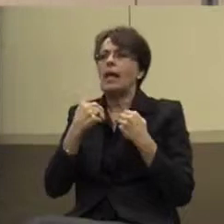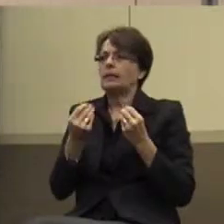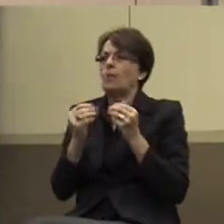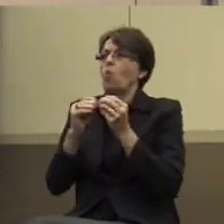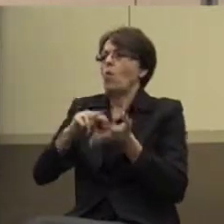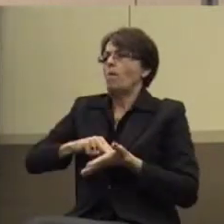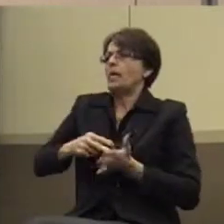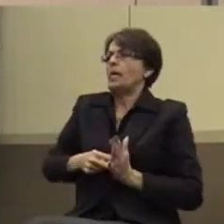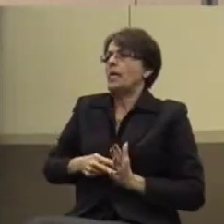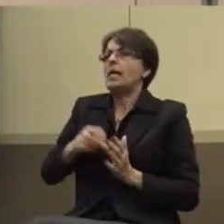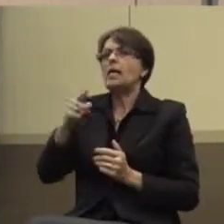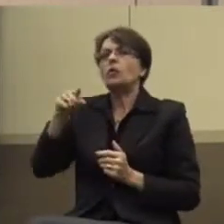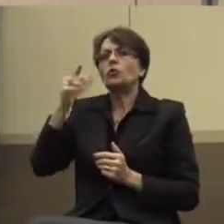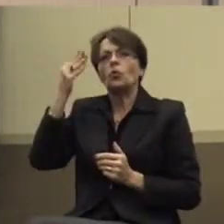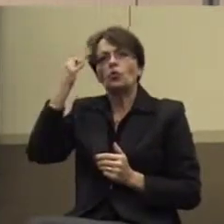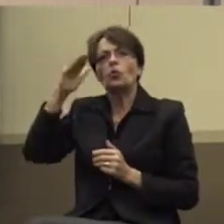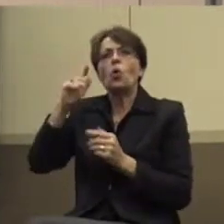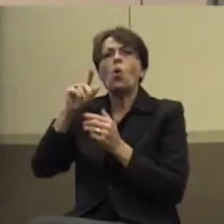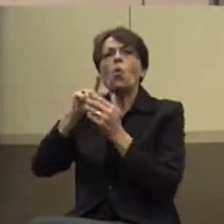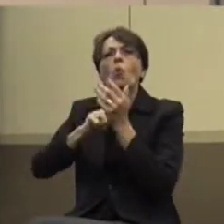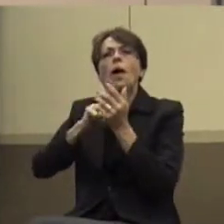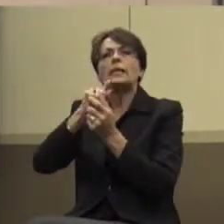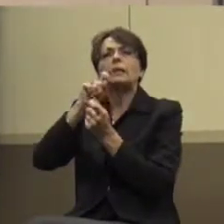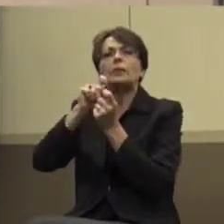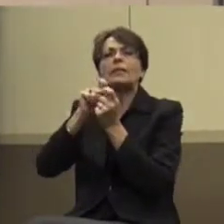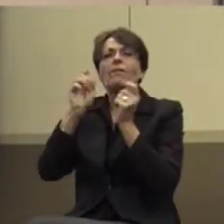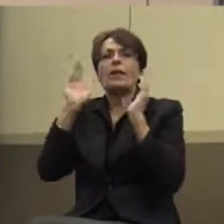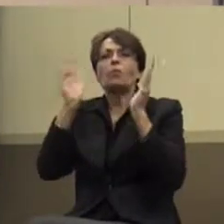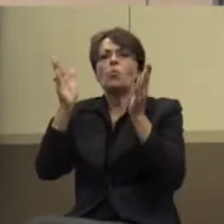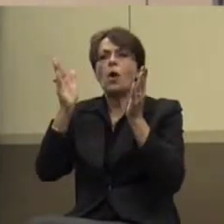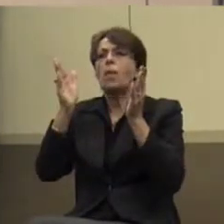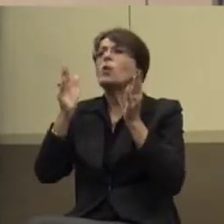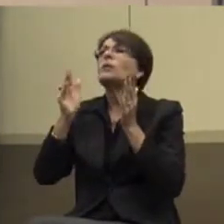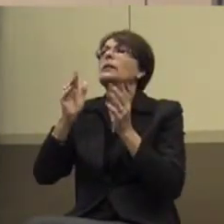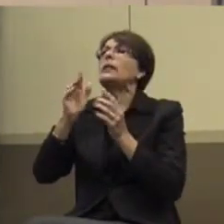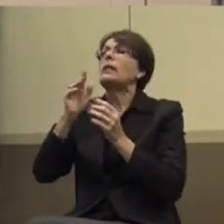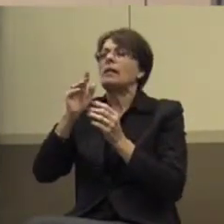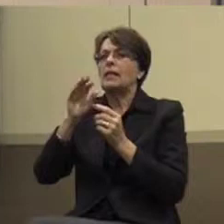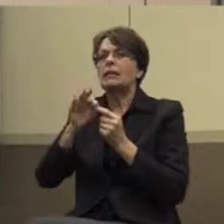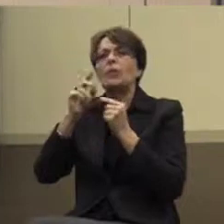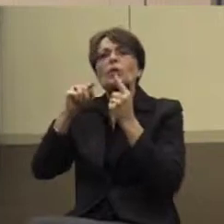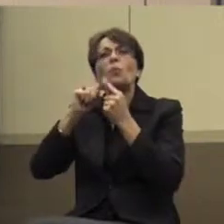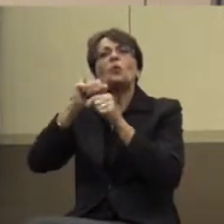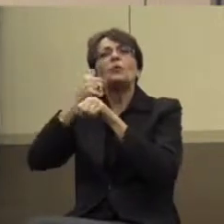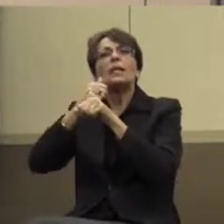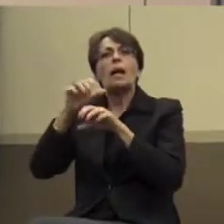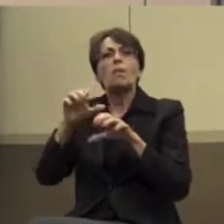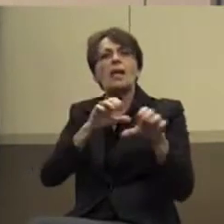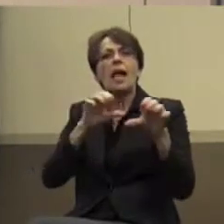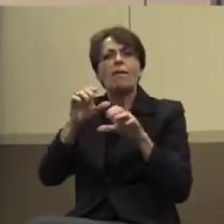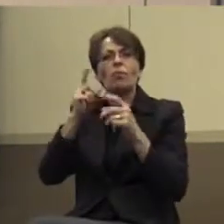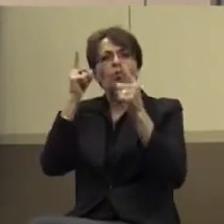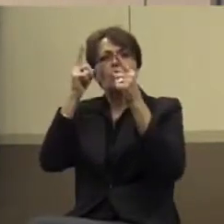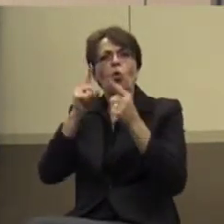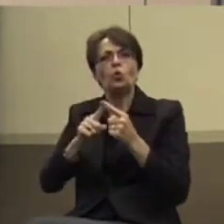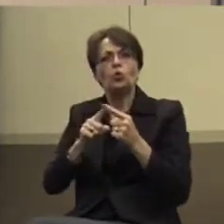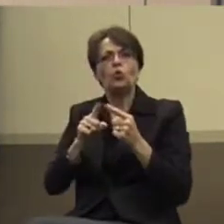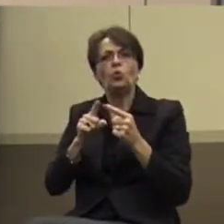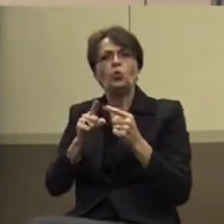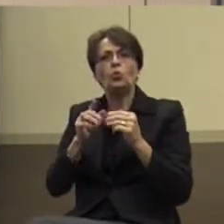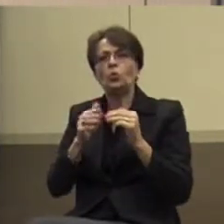setting up behavioral goals to decrease, right? Because then whenever you monitor your interventions over time, you can go back in and see, all right, how